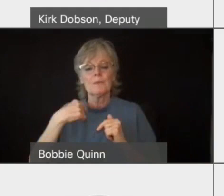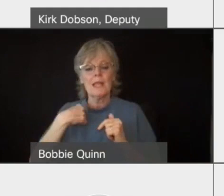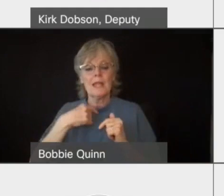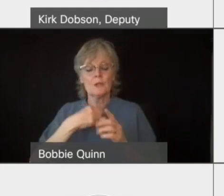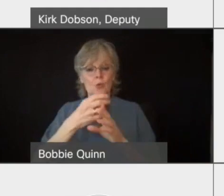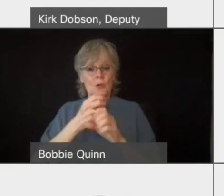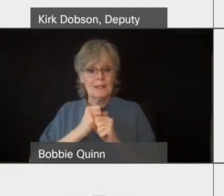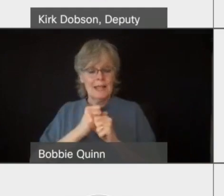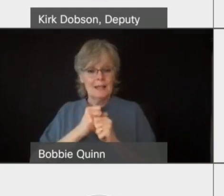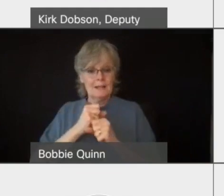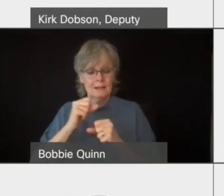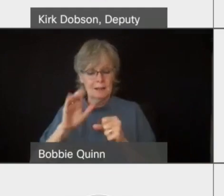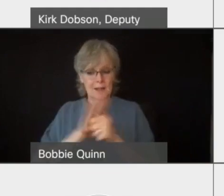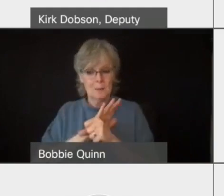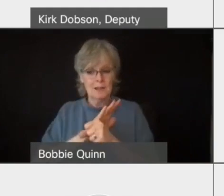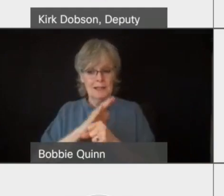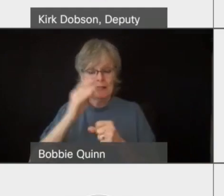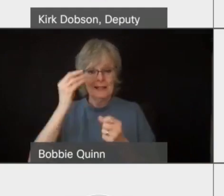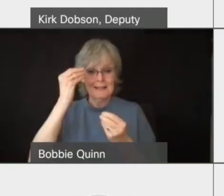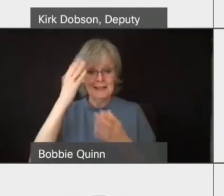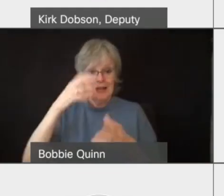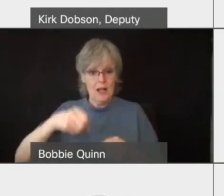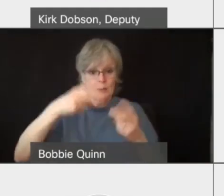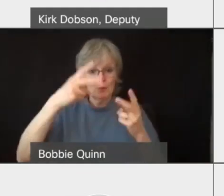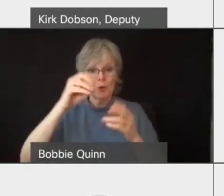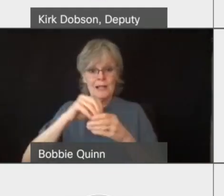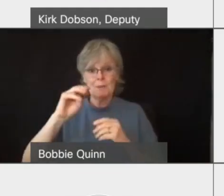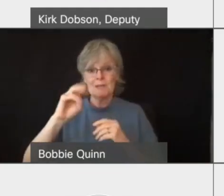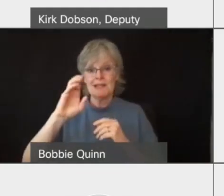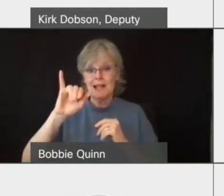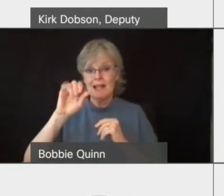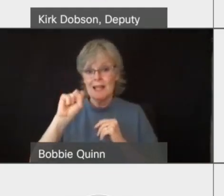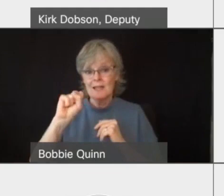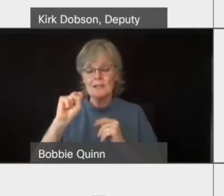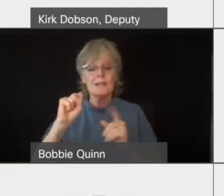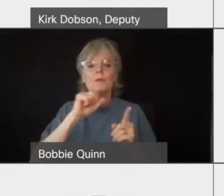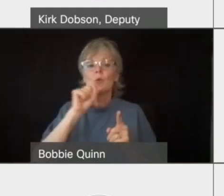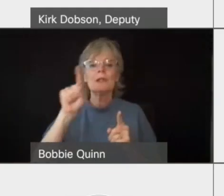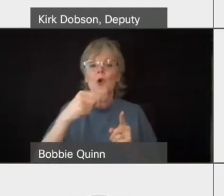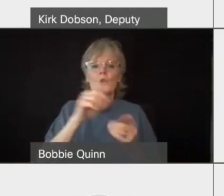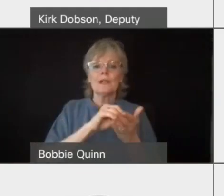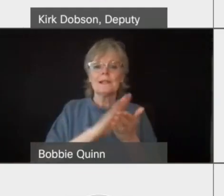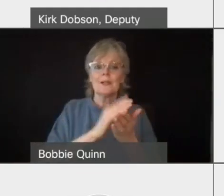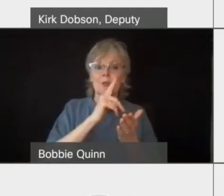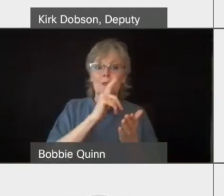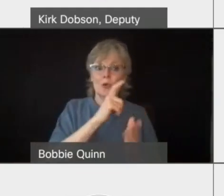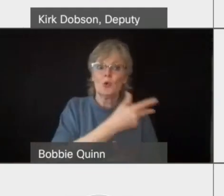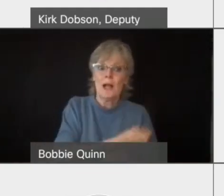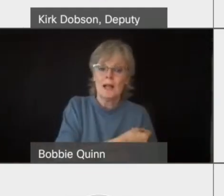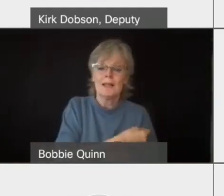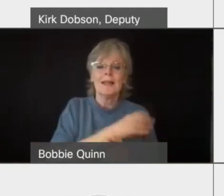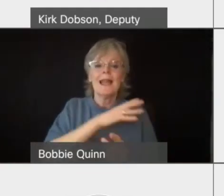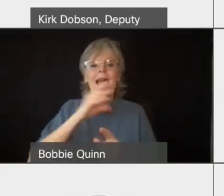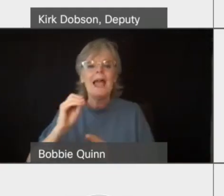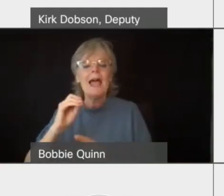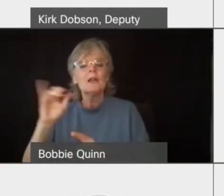complete data uploaded into MCIS, looking at, we don't document just who got it, but also when people didn't get it, what was